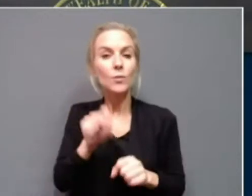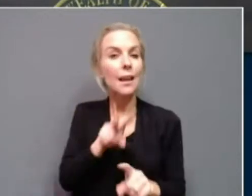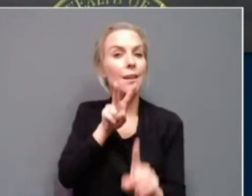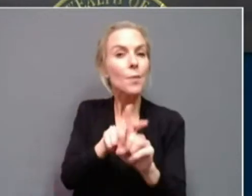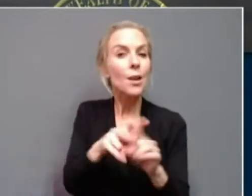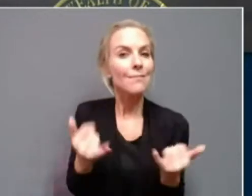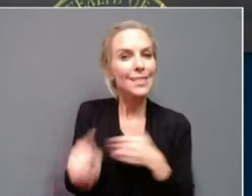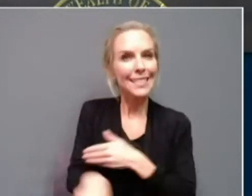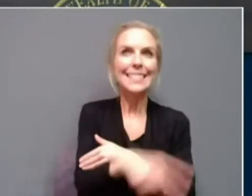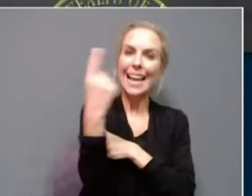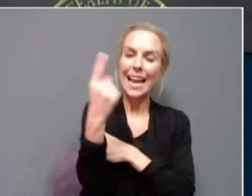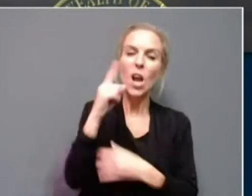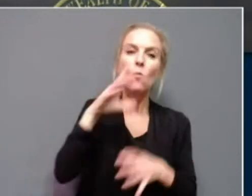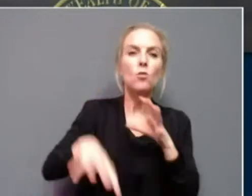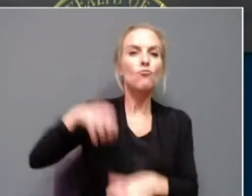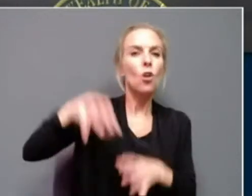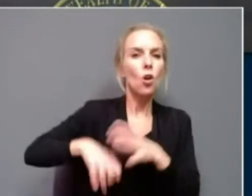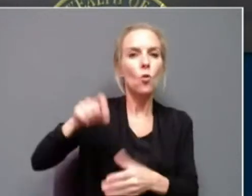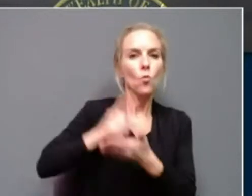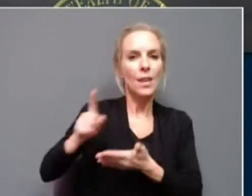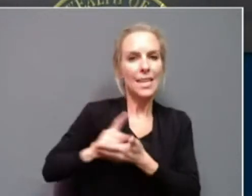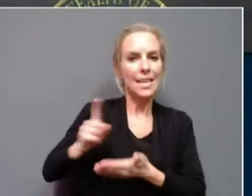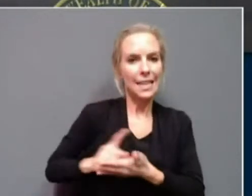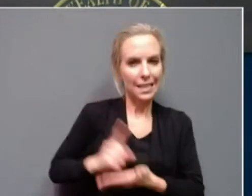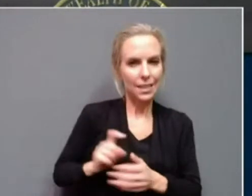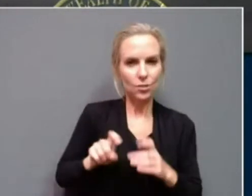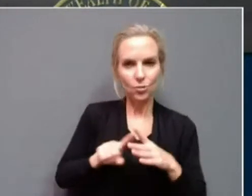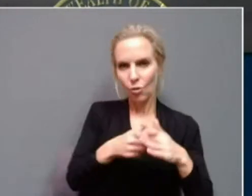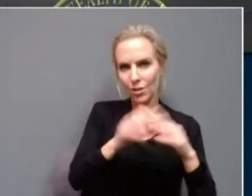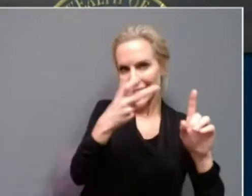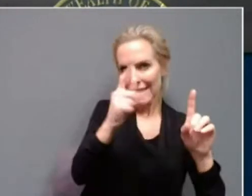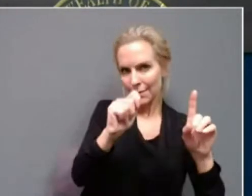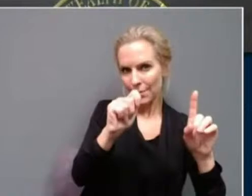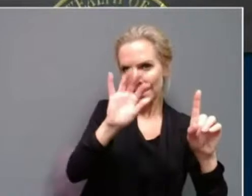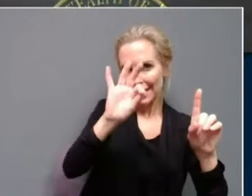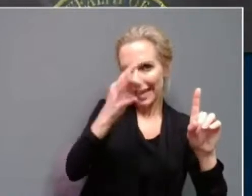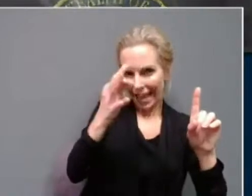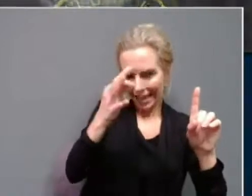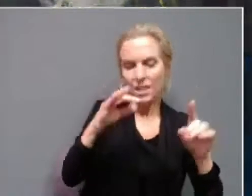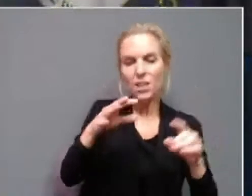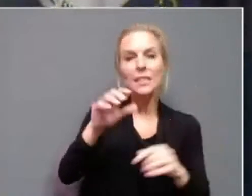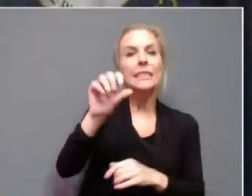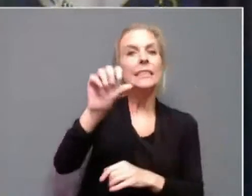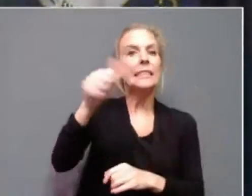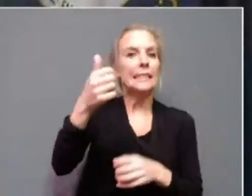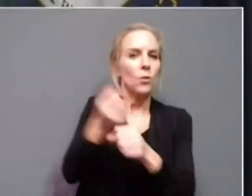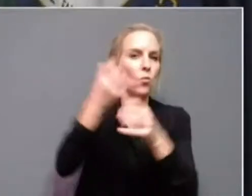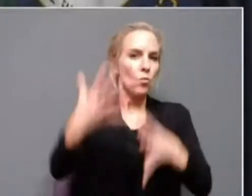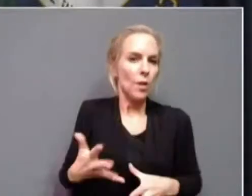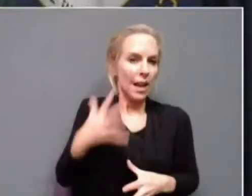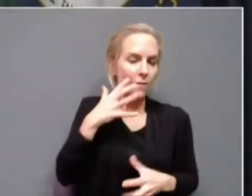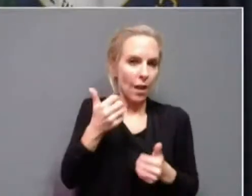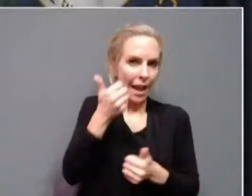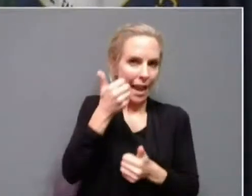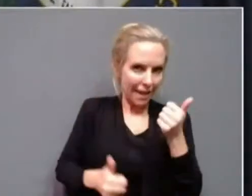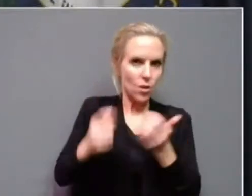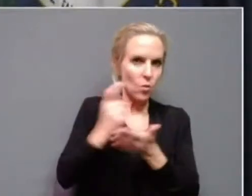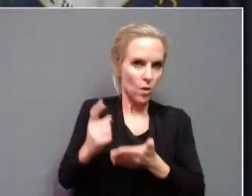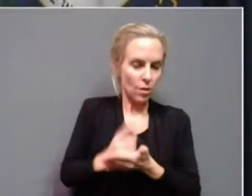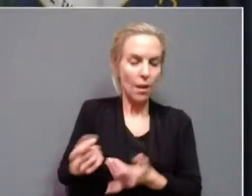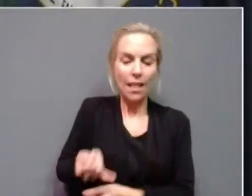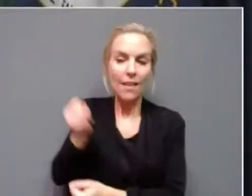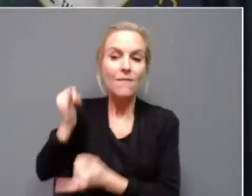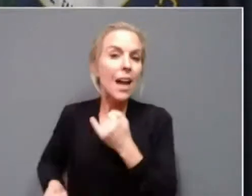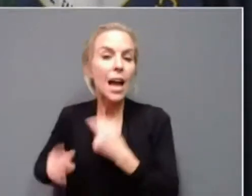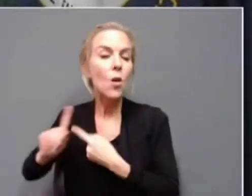will occur weekly beginning September 9th. 10 winners will be selected for each drawing, and the final drawing will take